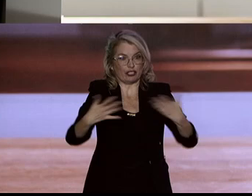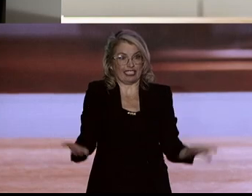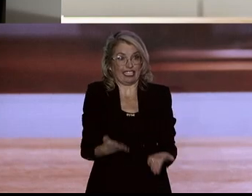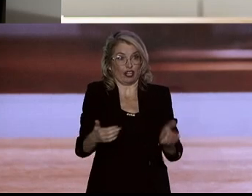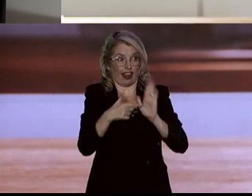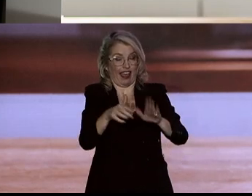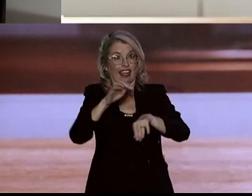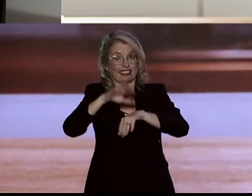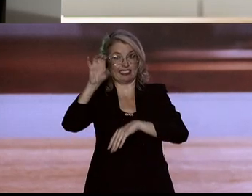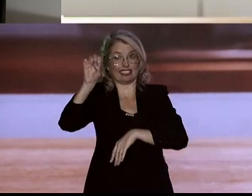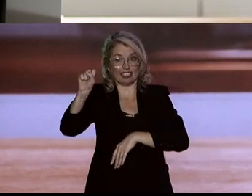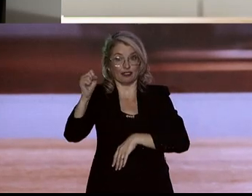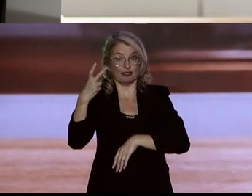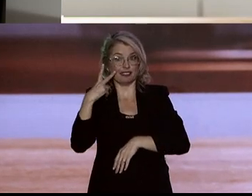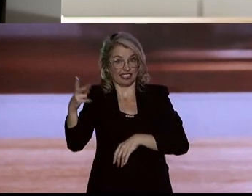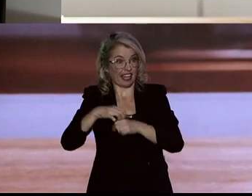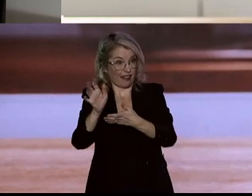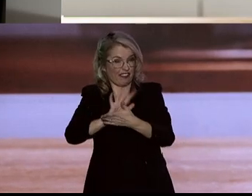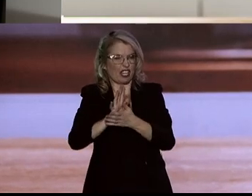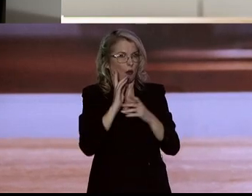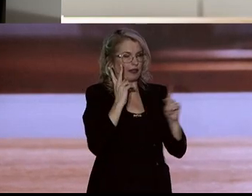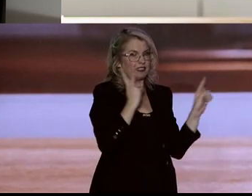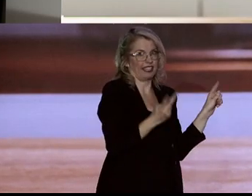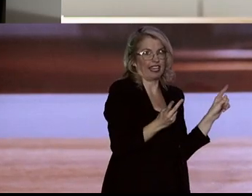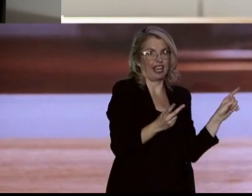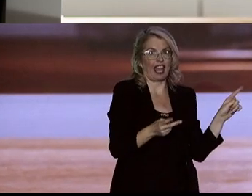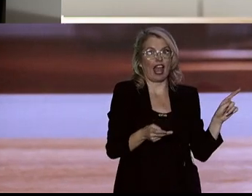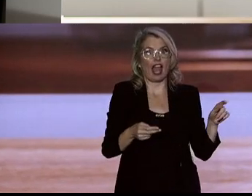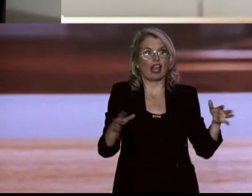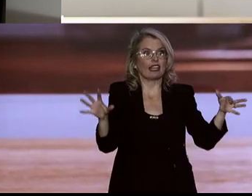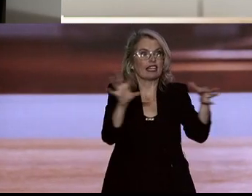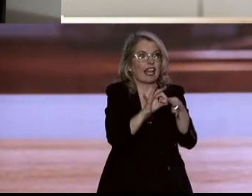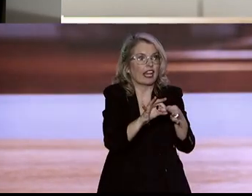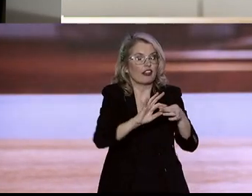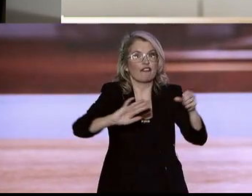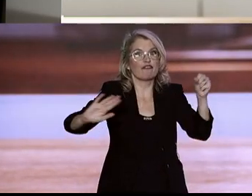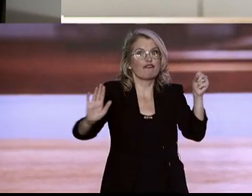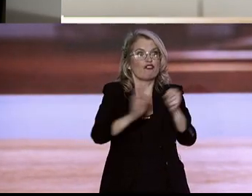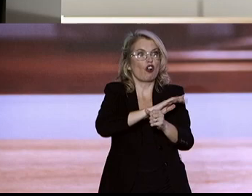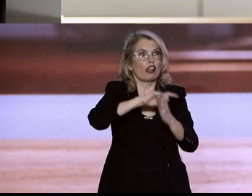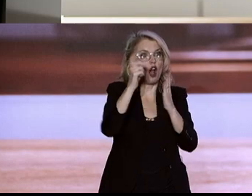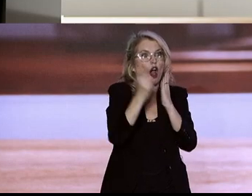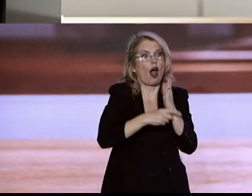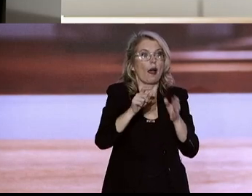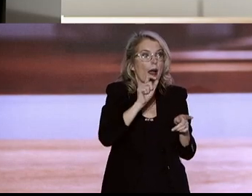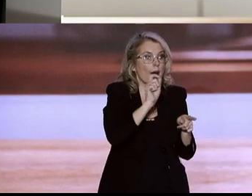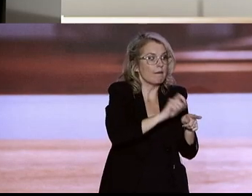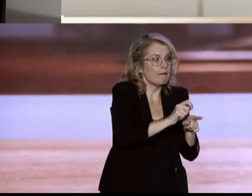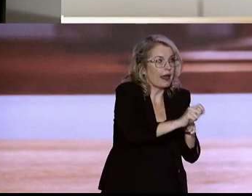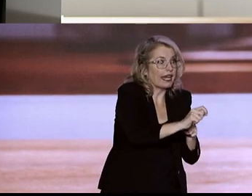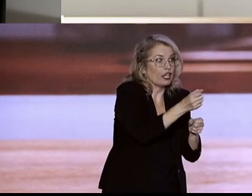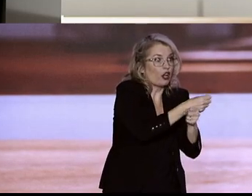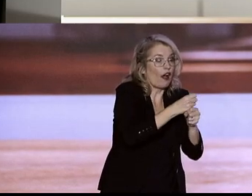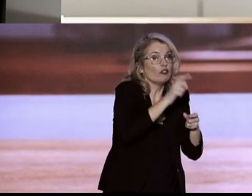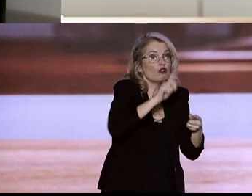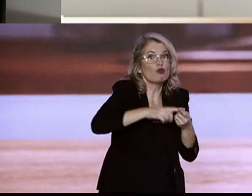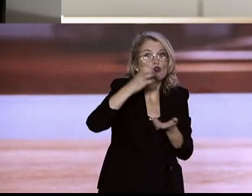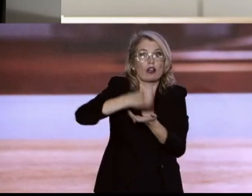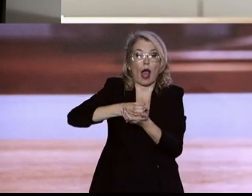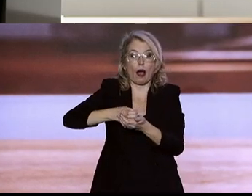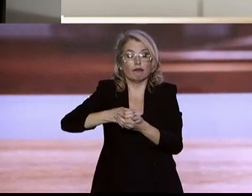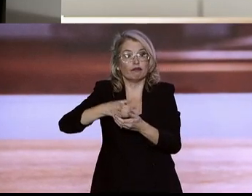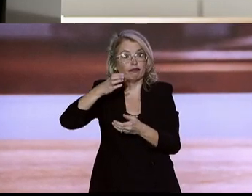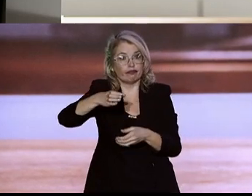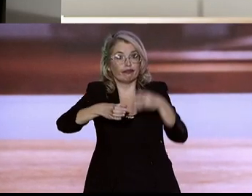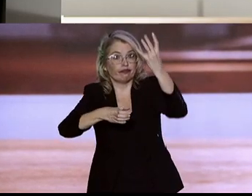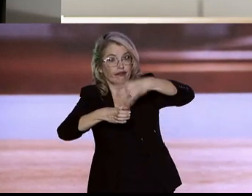CES. You have seen it in the video. It's a connected, fully automatic bean-to-cup machine, and it